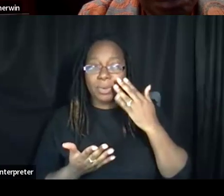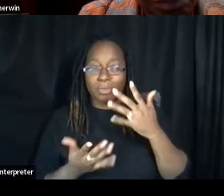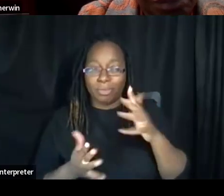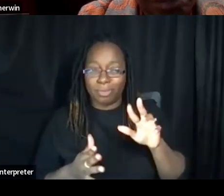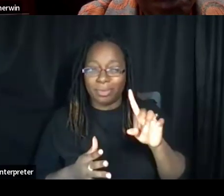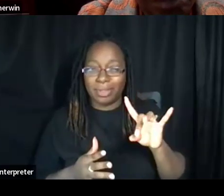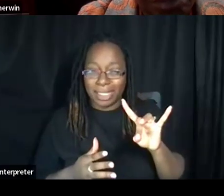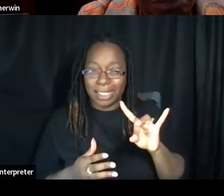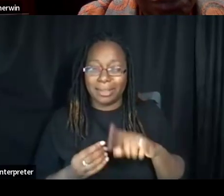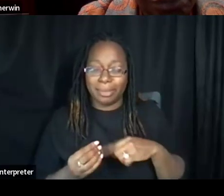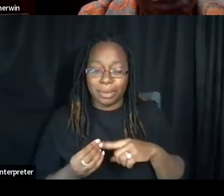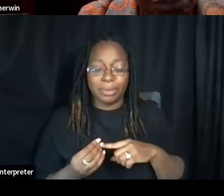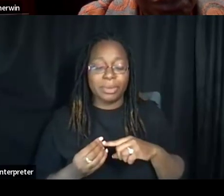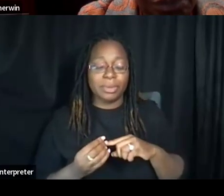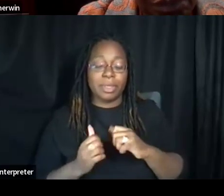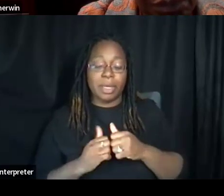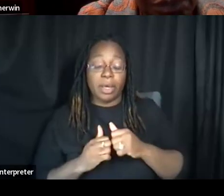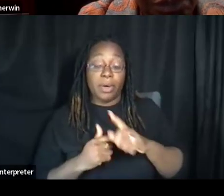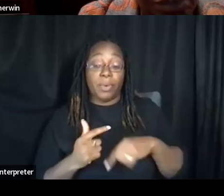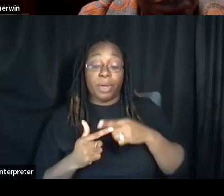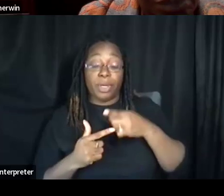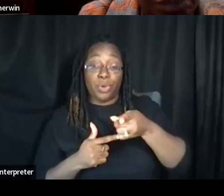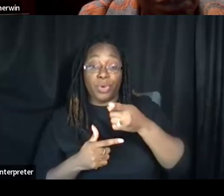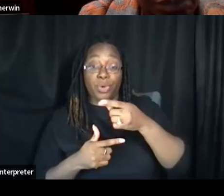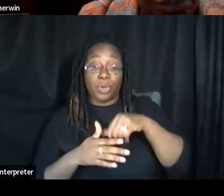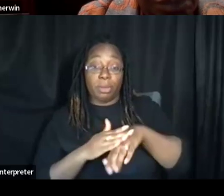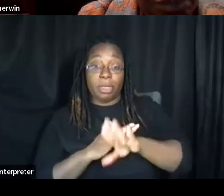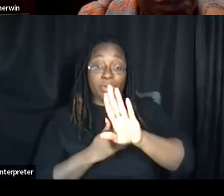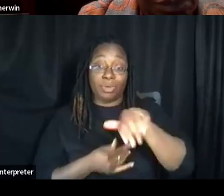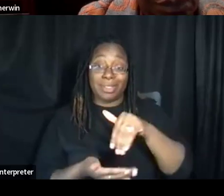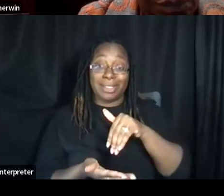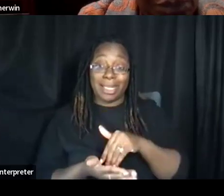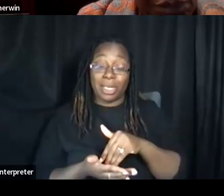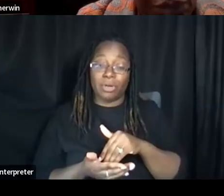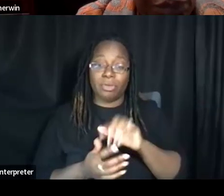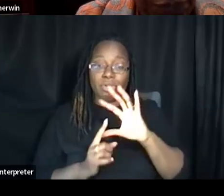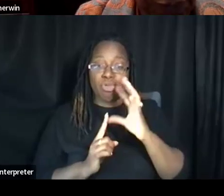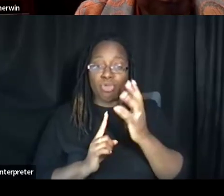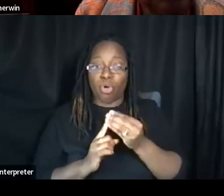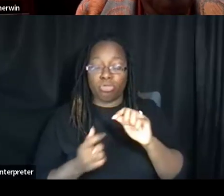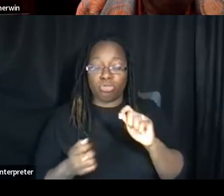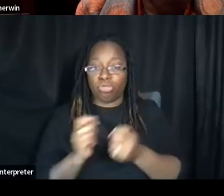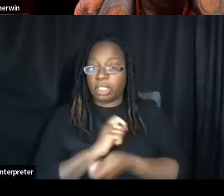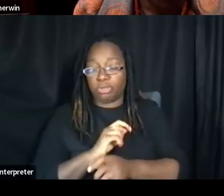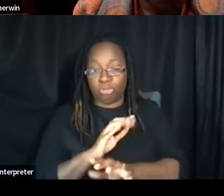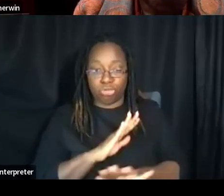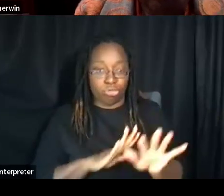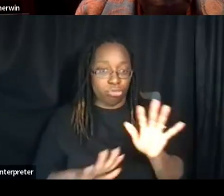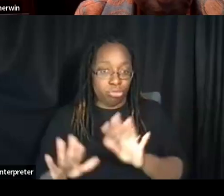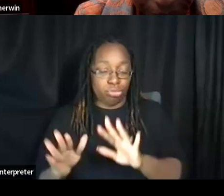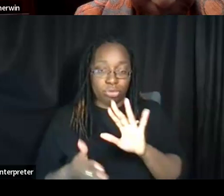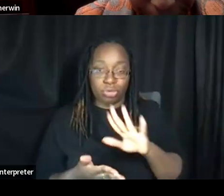about how really when you came into your center, it was a big culture change too, like within the center